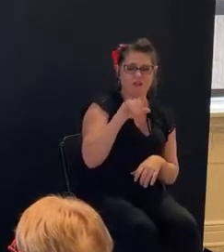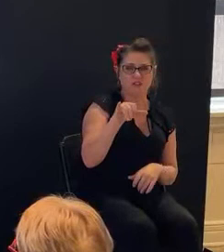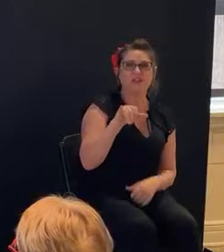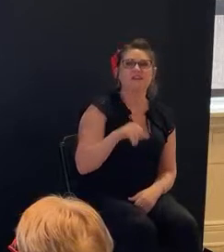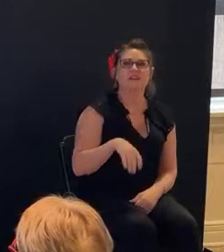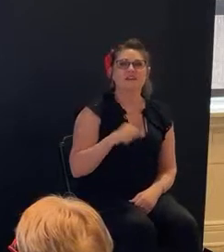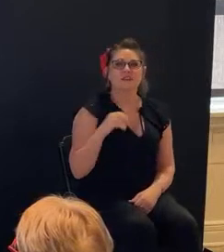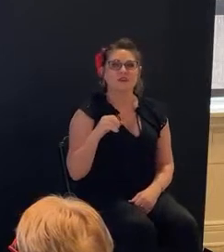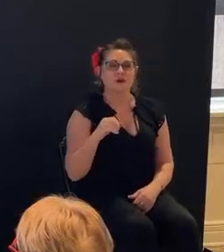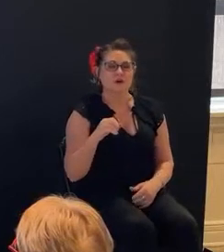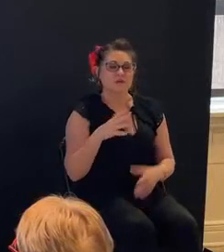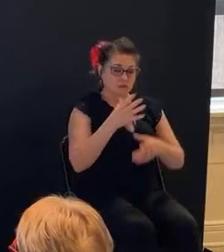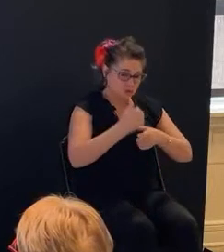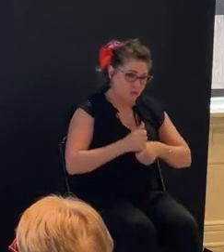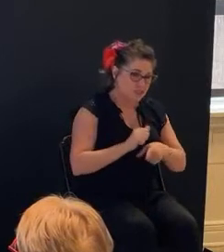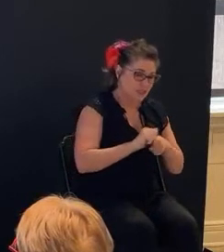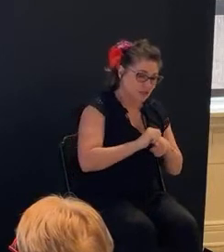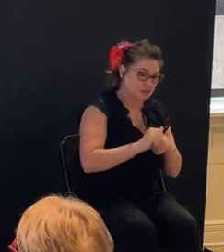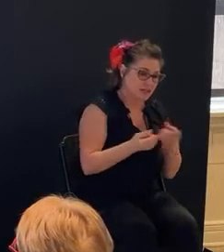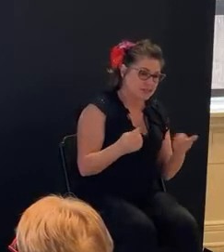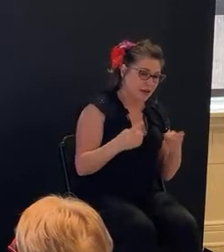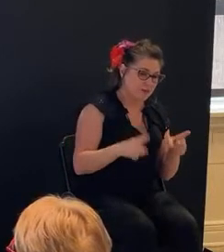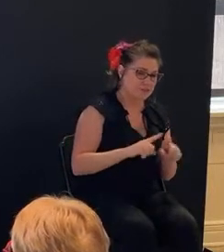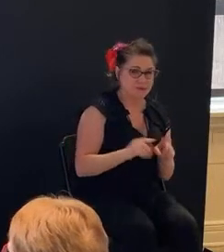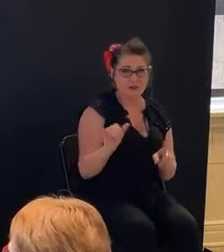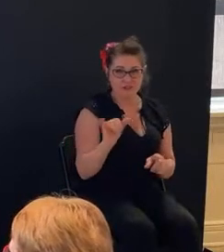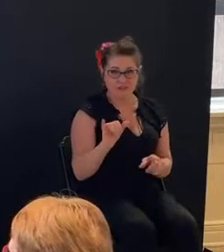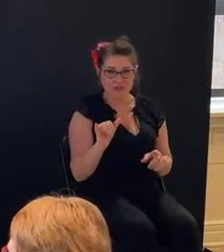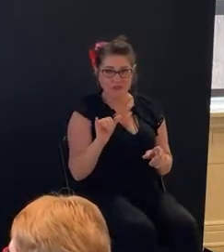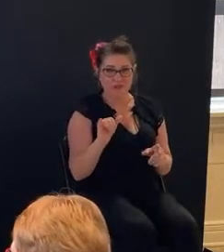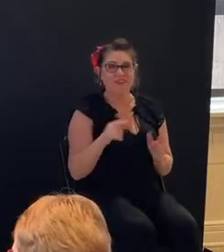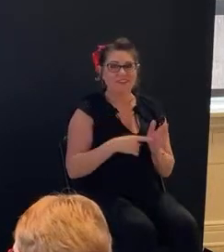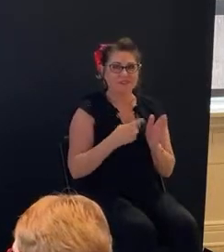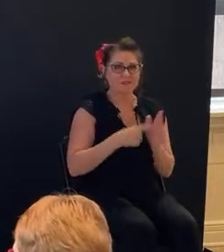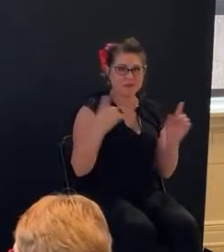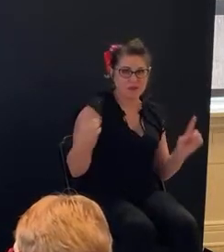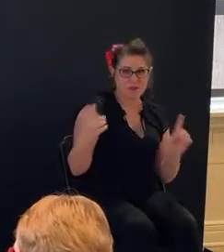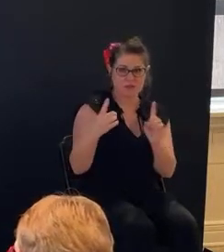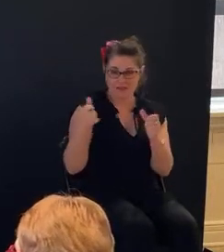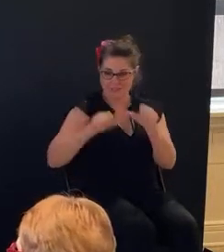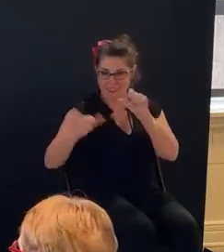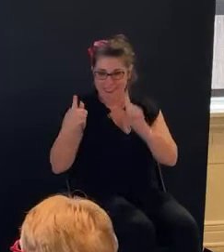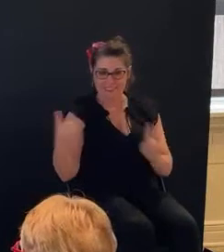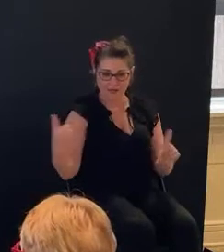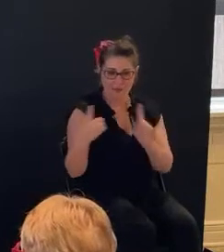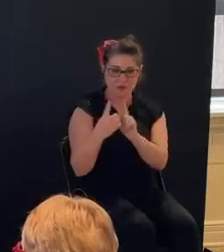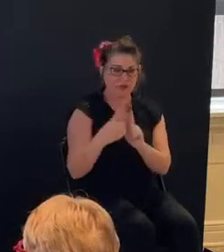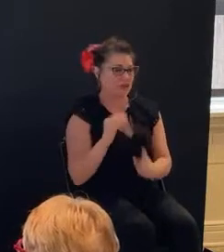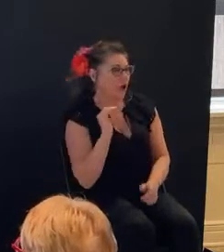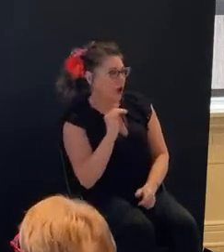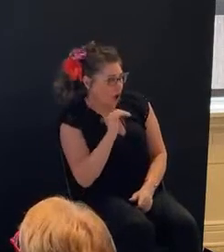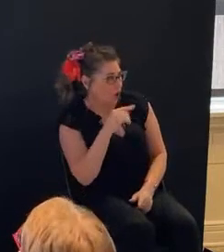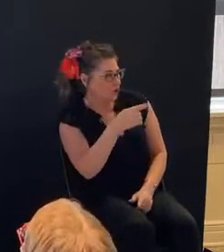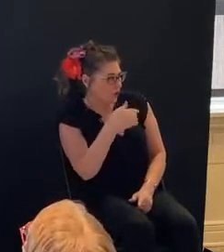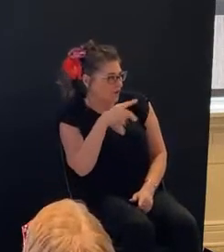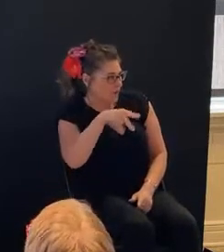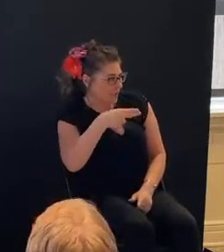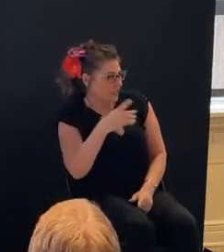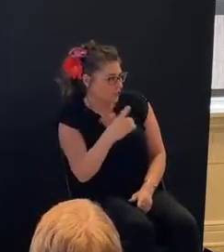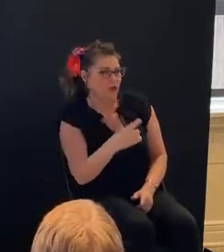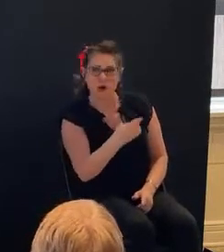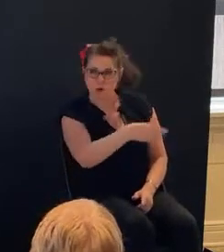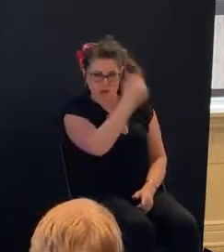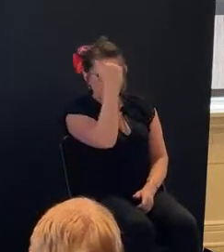trust exercise is that sometimes when I approach a scientist to talk about them and they're like, oh, you have a PhD, you'll totally know what I'm talking about.